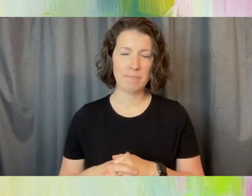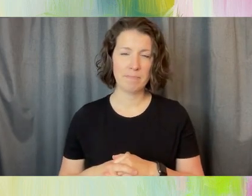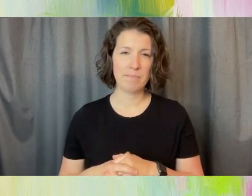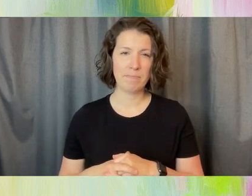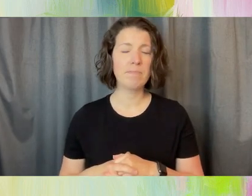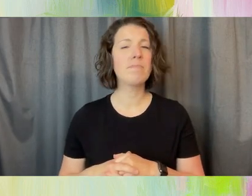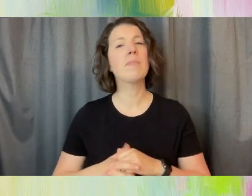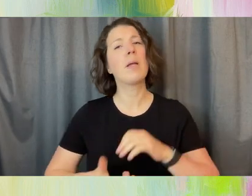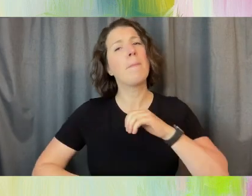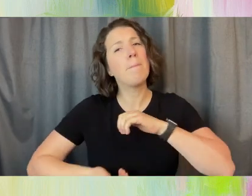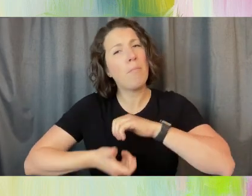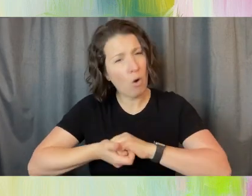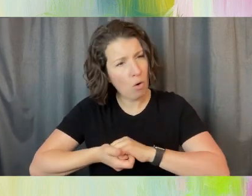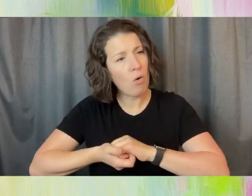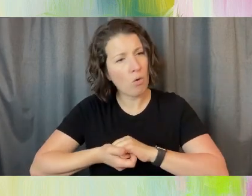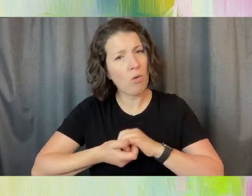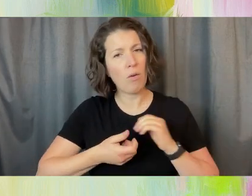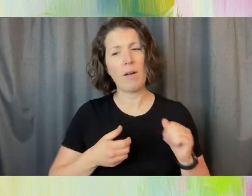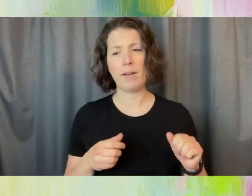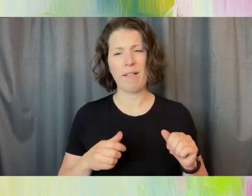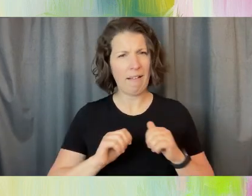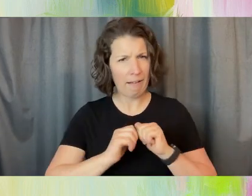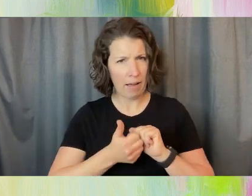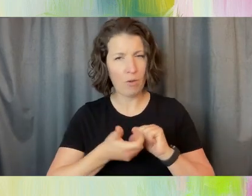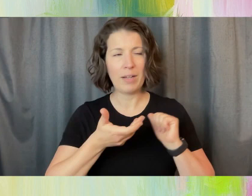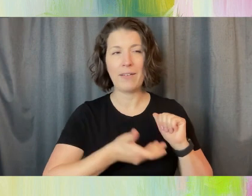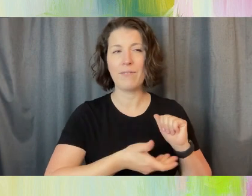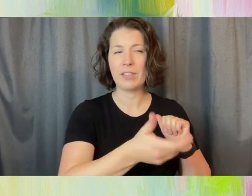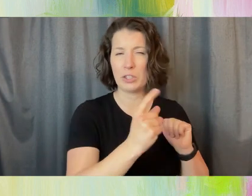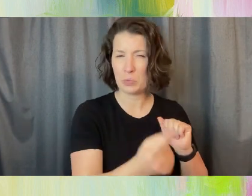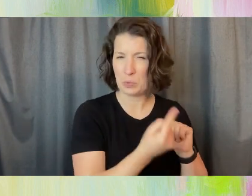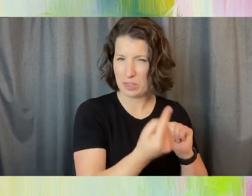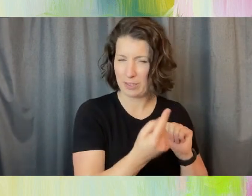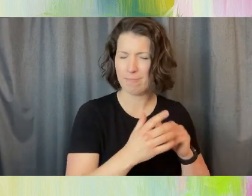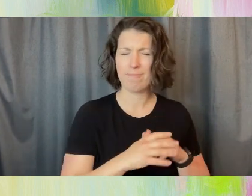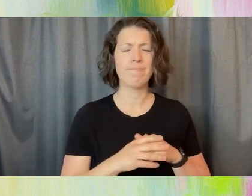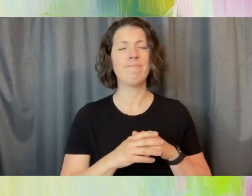Partnering by invitation only. So one of the other